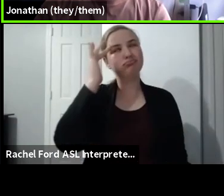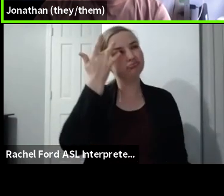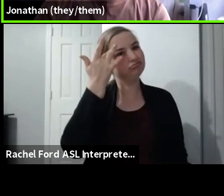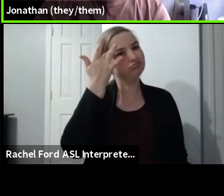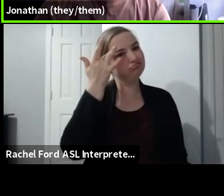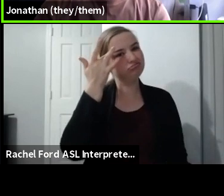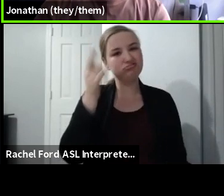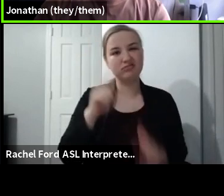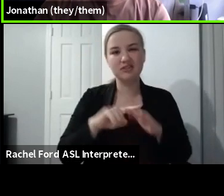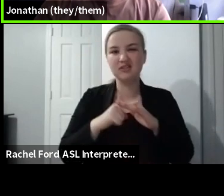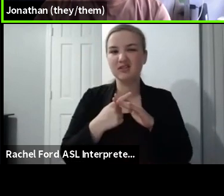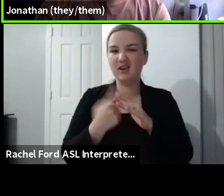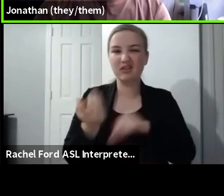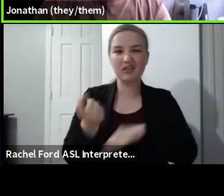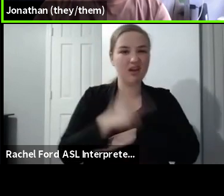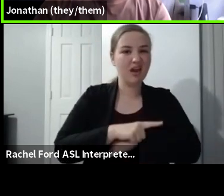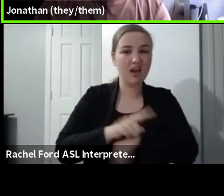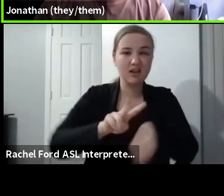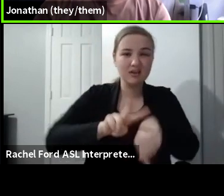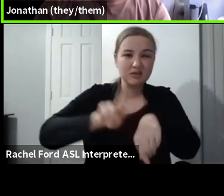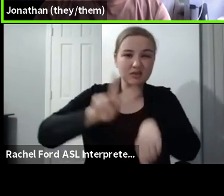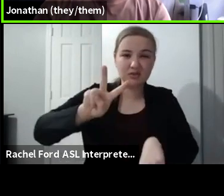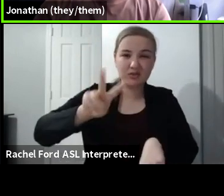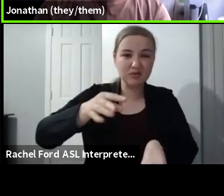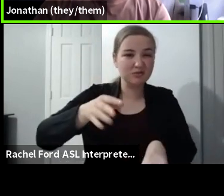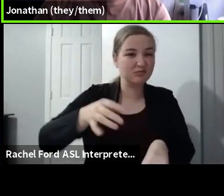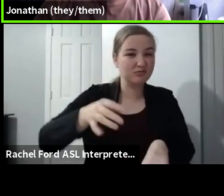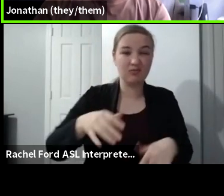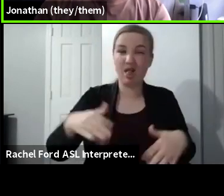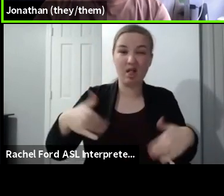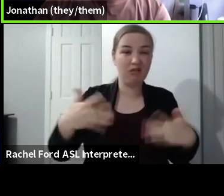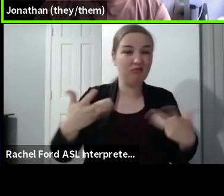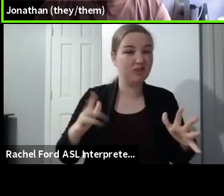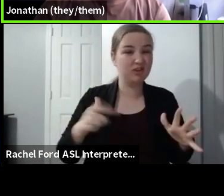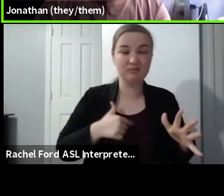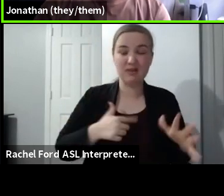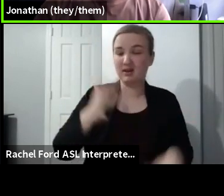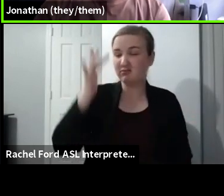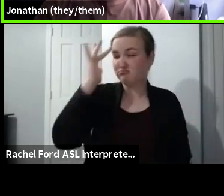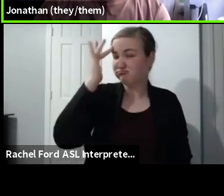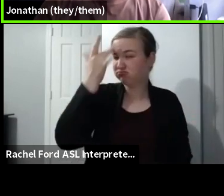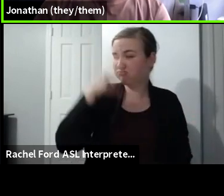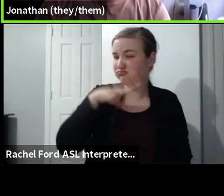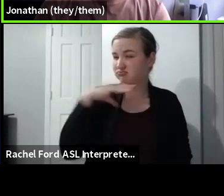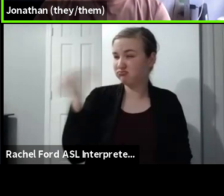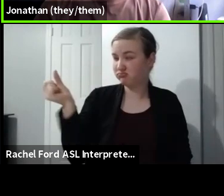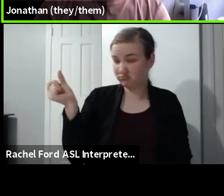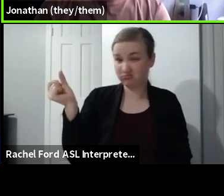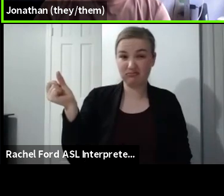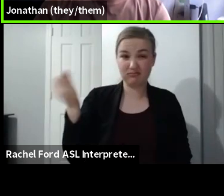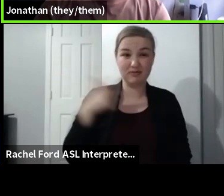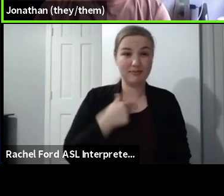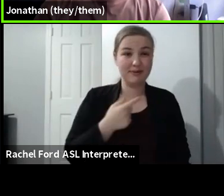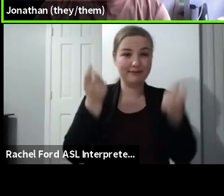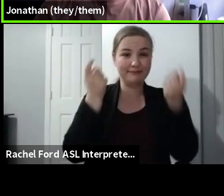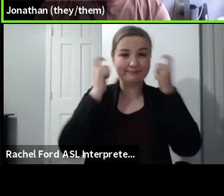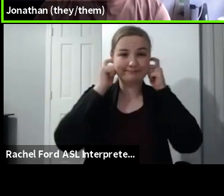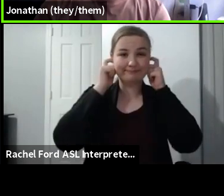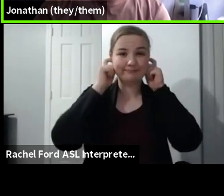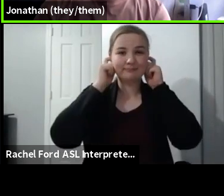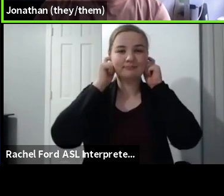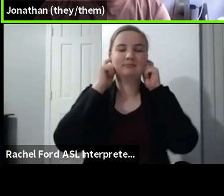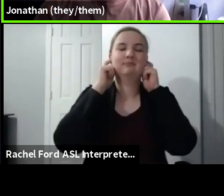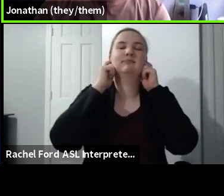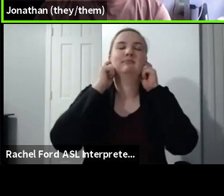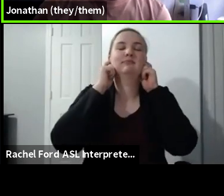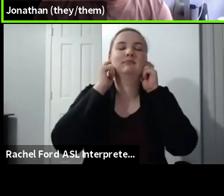like it's 2:00 and I'm over it, I'll just like put my headphones on and I'm just like isolating my hips for a long period of